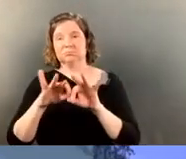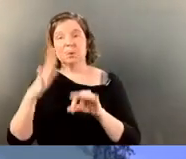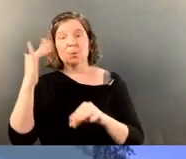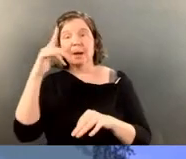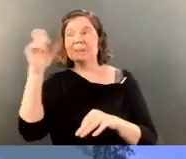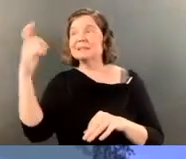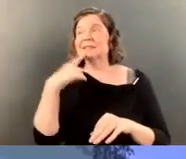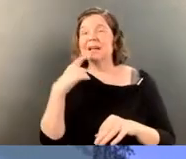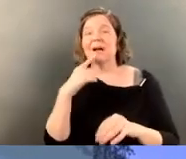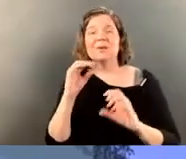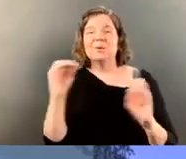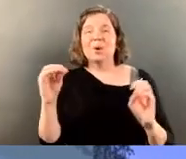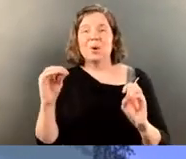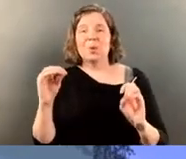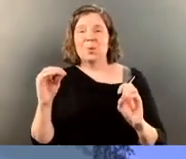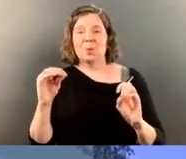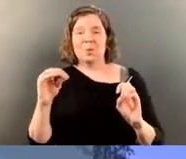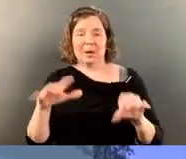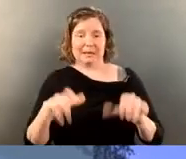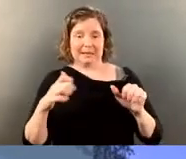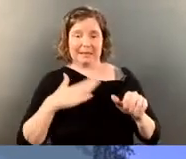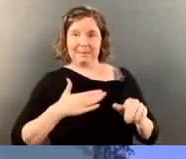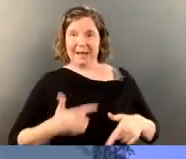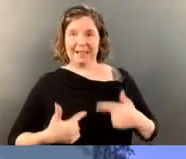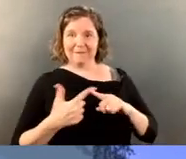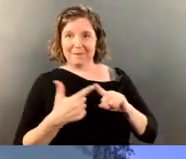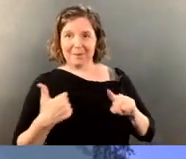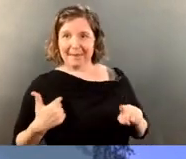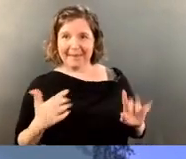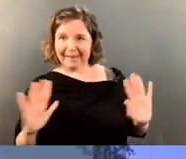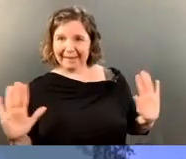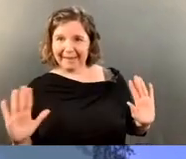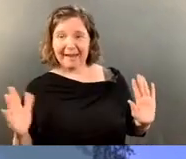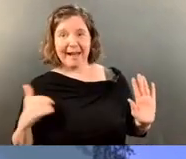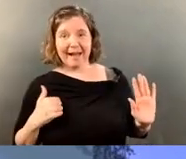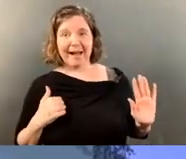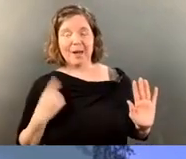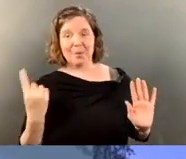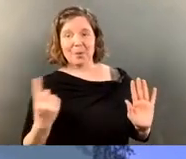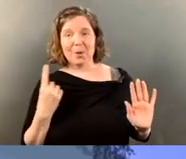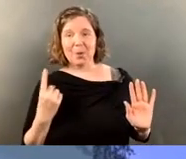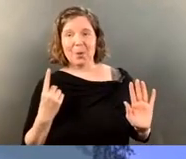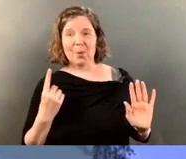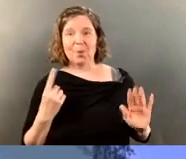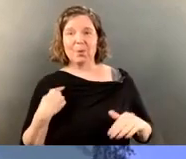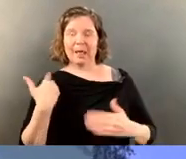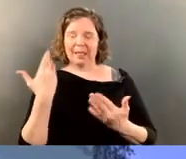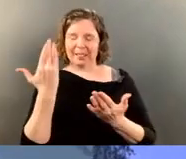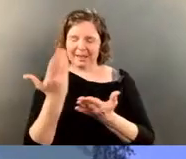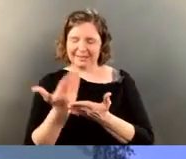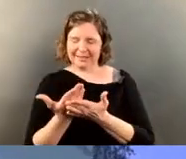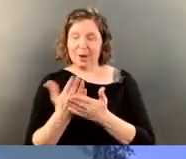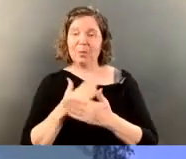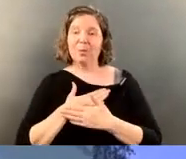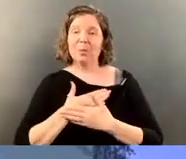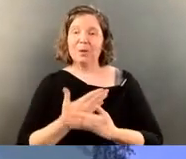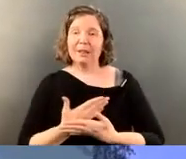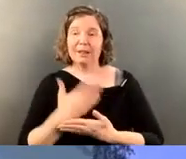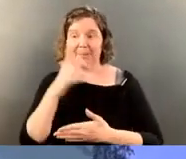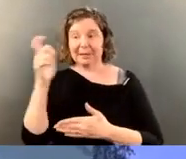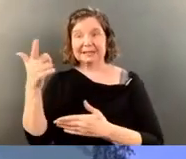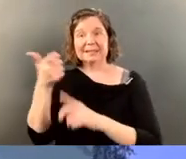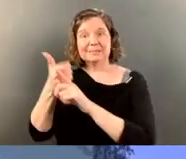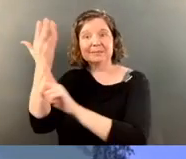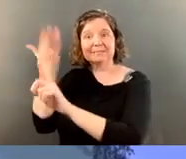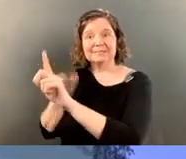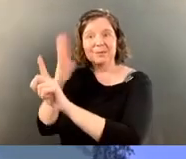because he says, you know what? No one takes my life from me. He says, I will only lay it down willingly because he was